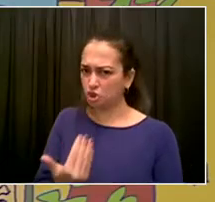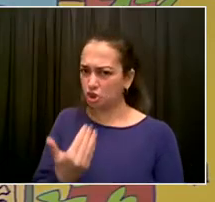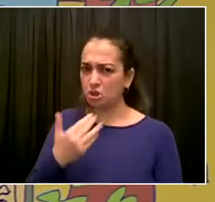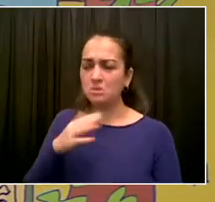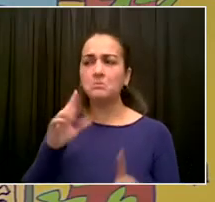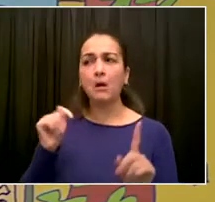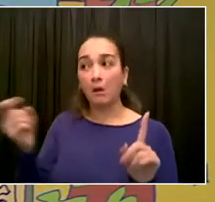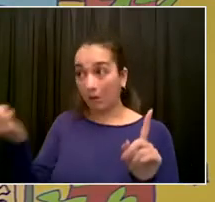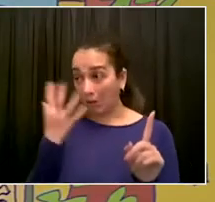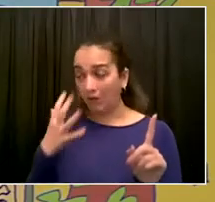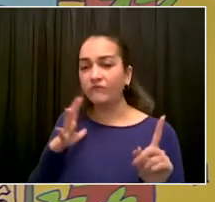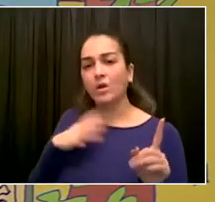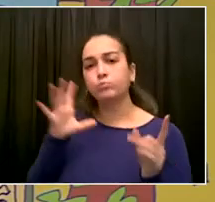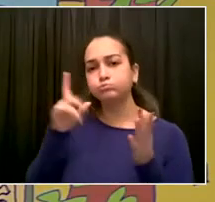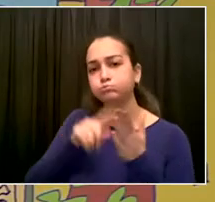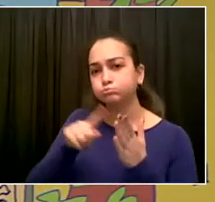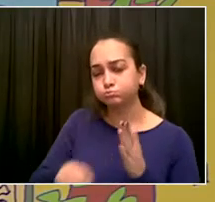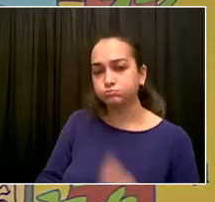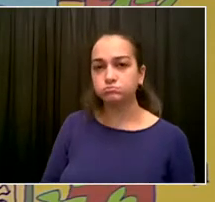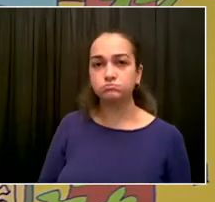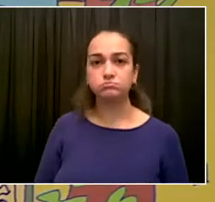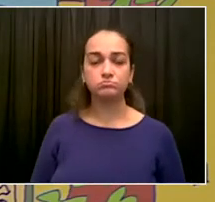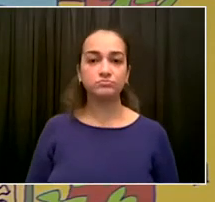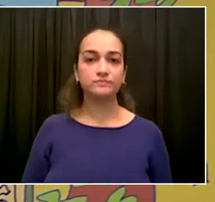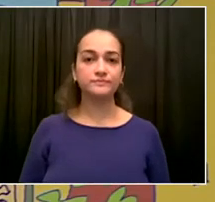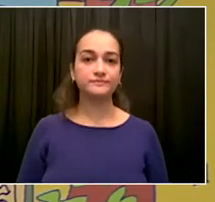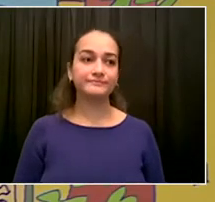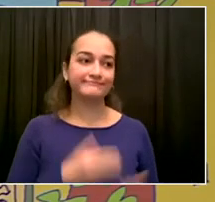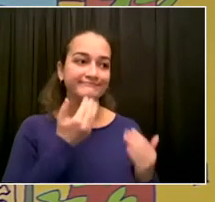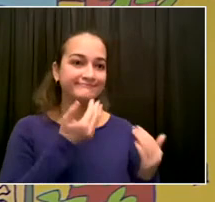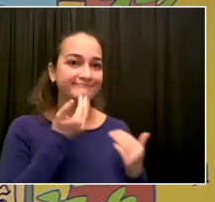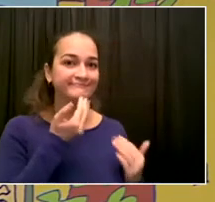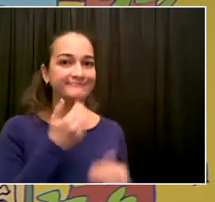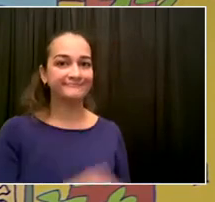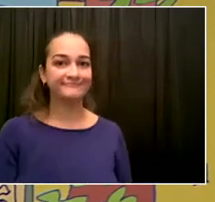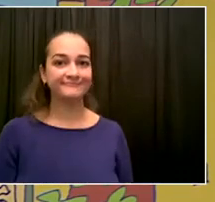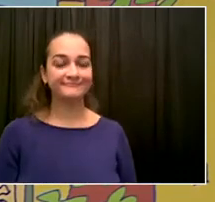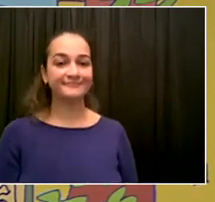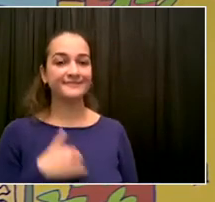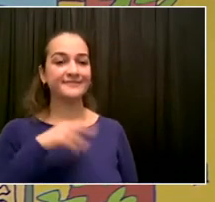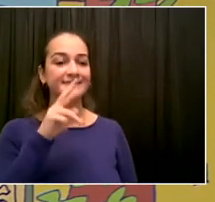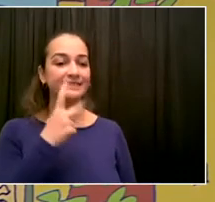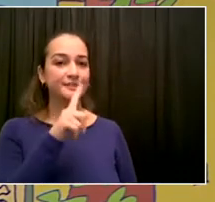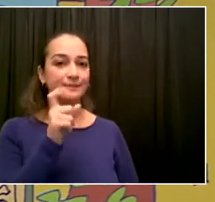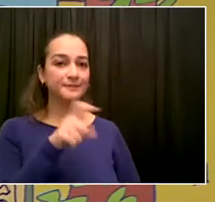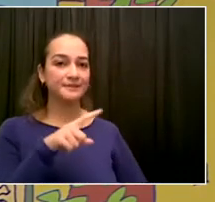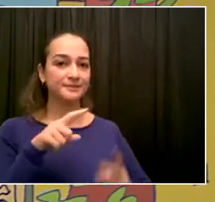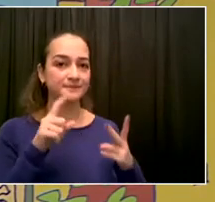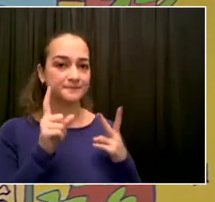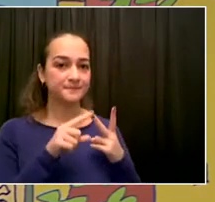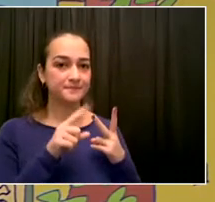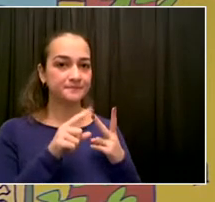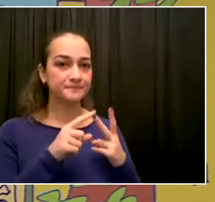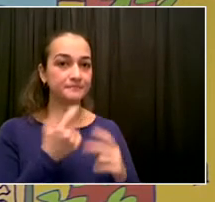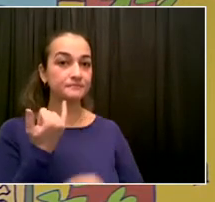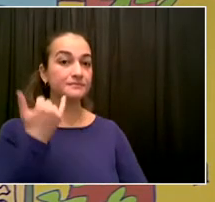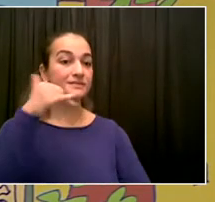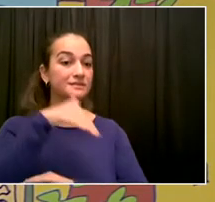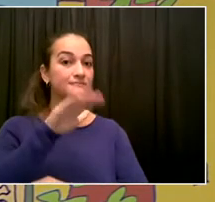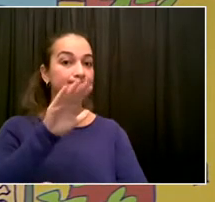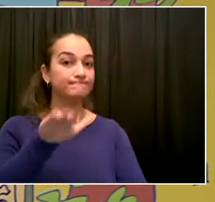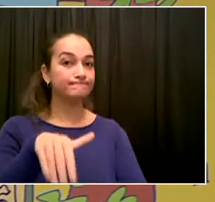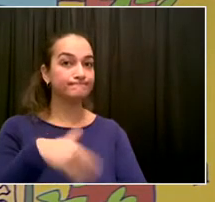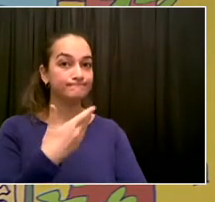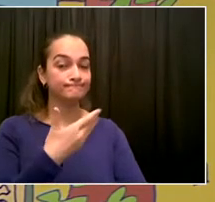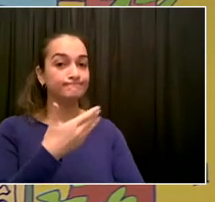Thank you. And because there's a flood watch tonight, and also there is or was a